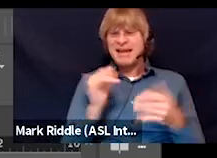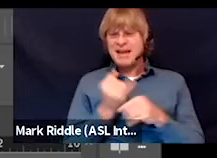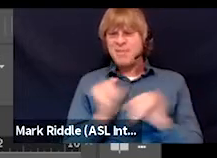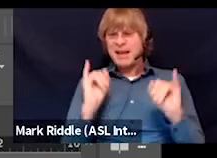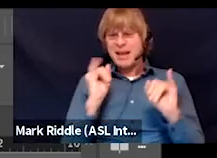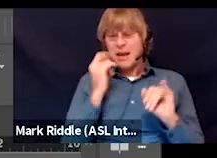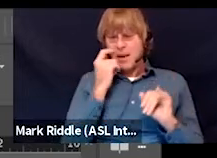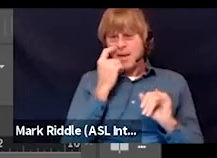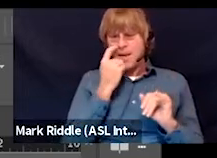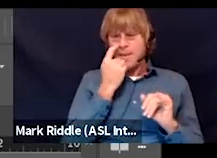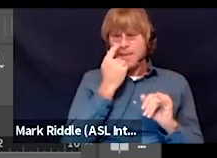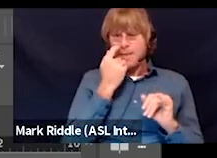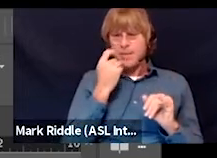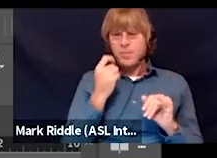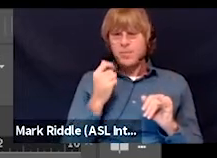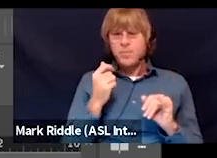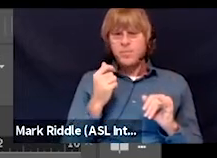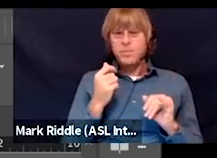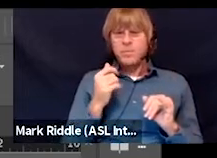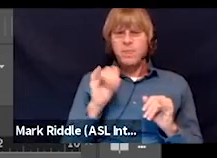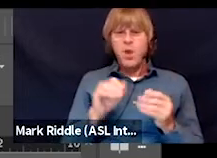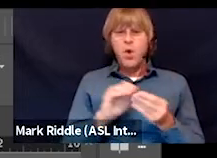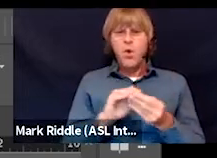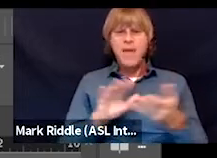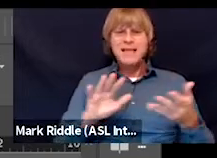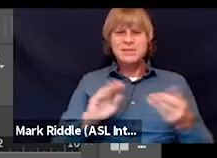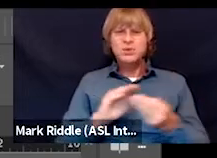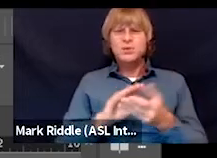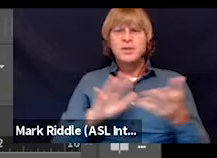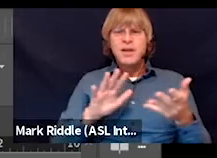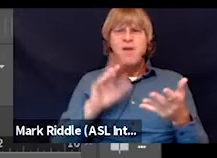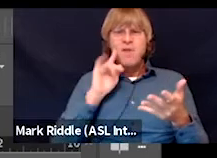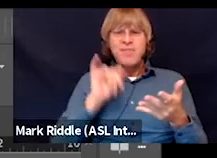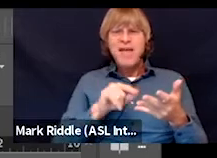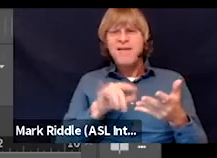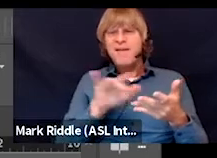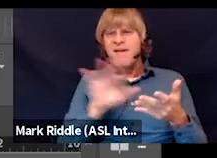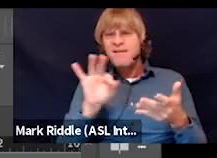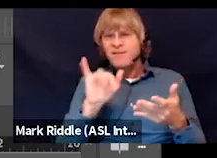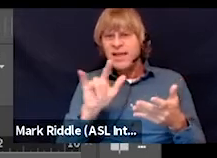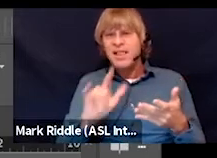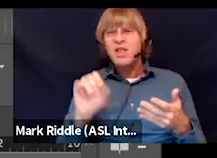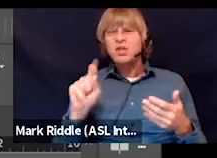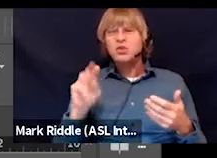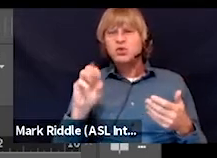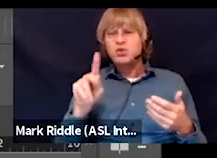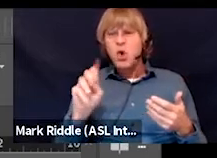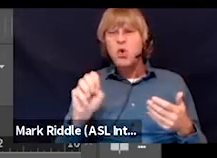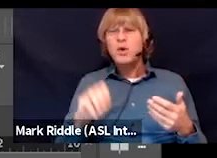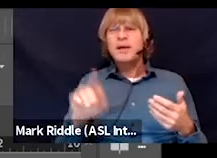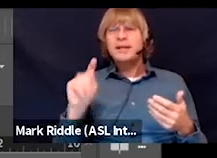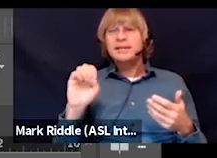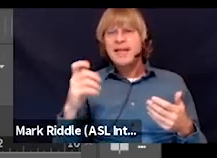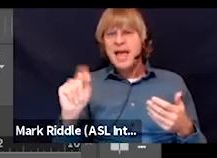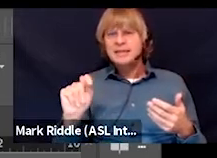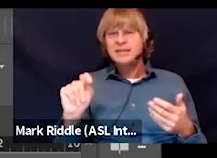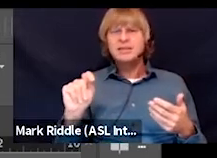independently the opacity setting for the fill, the stroke, the